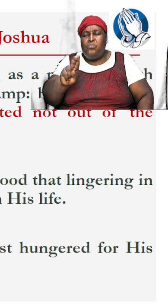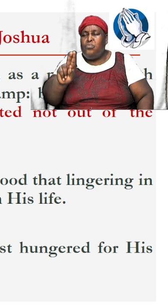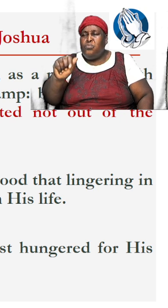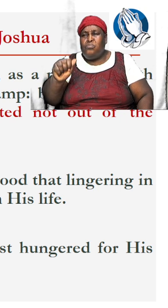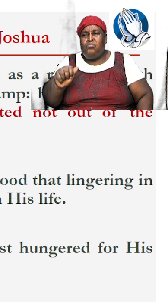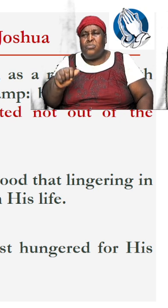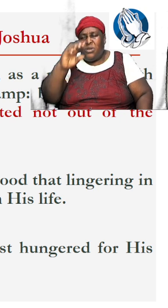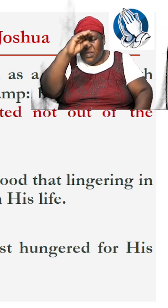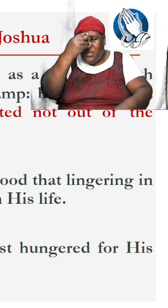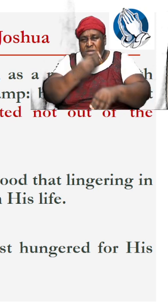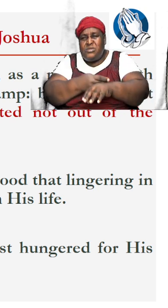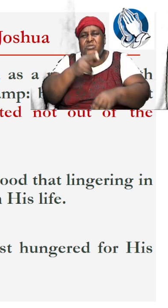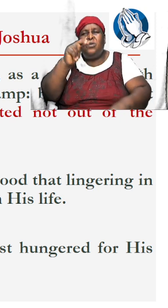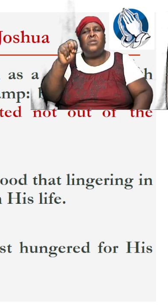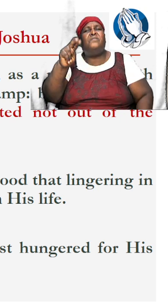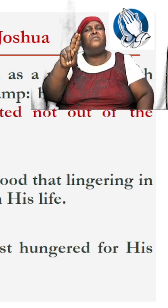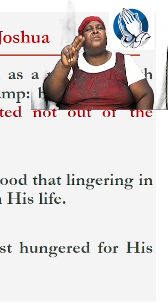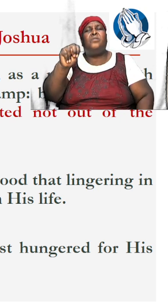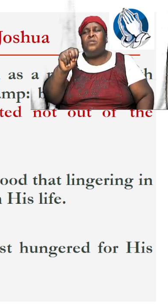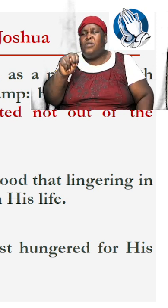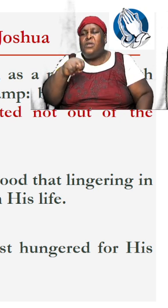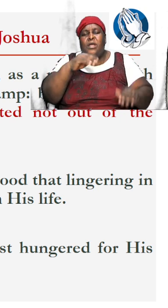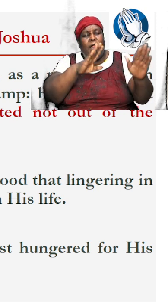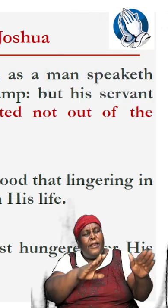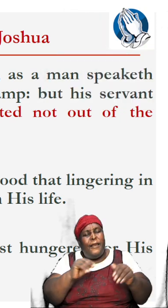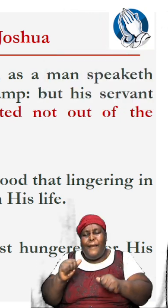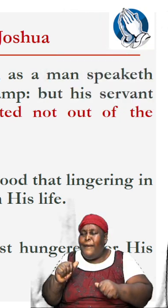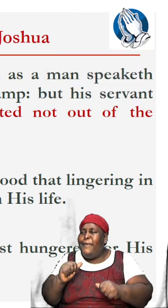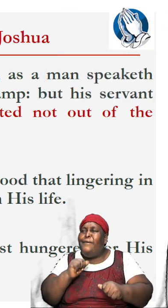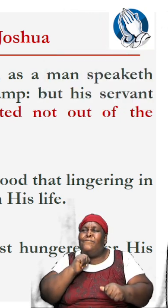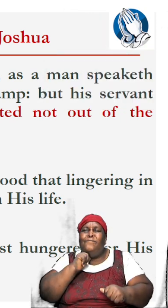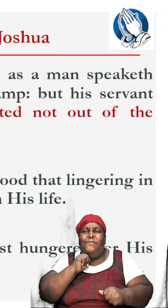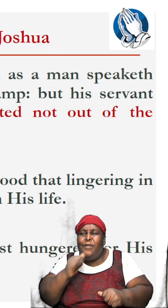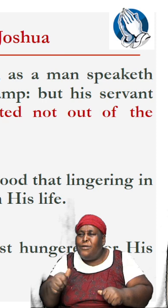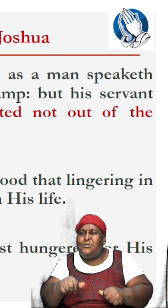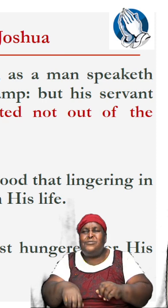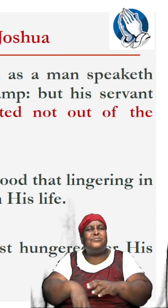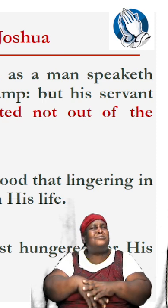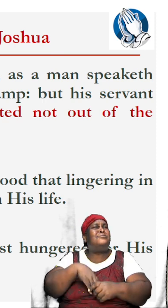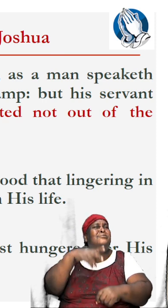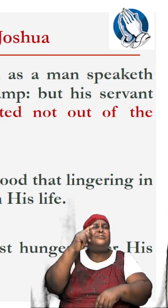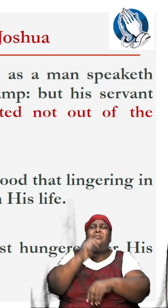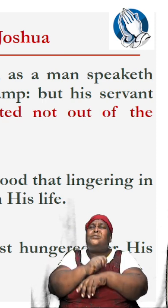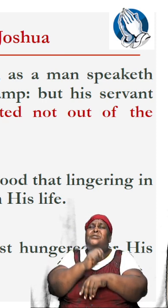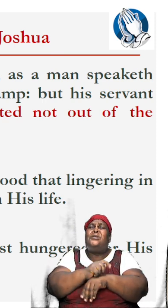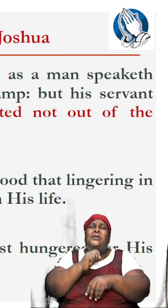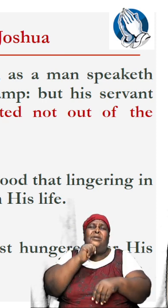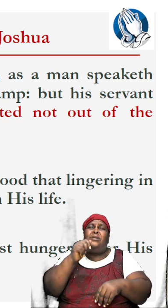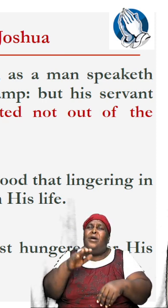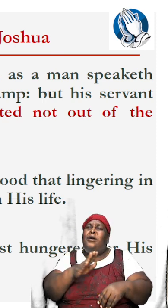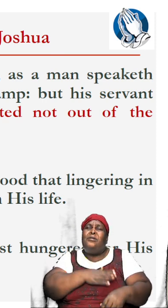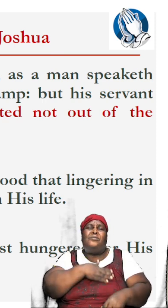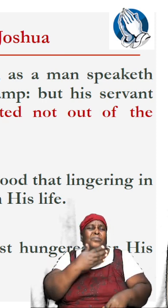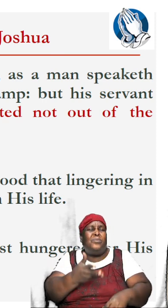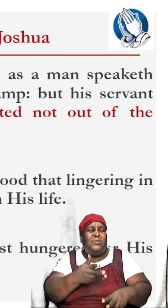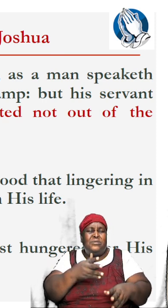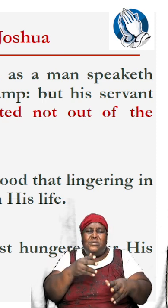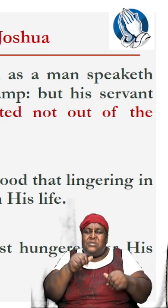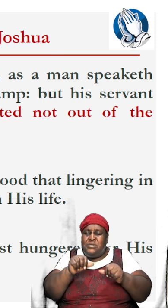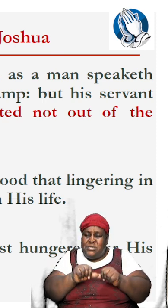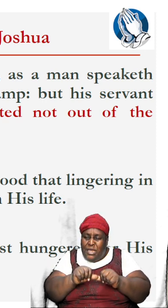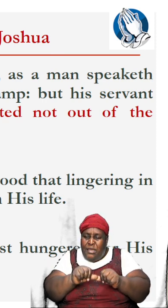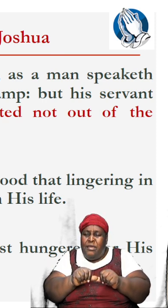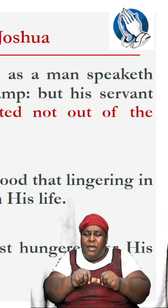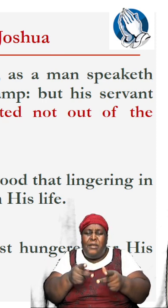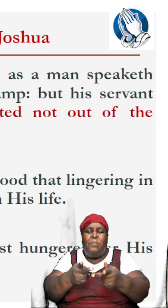young man, he departed not out of the tabernacle. He was willing to stay at that